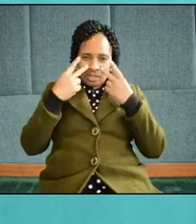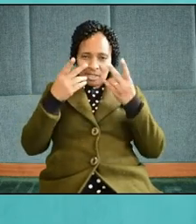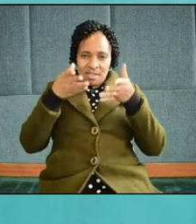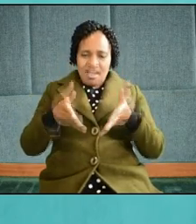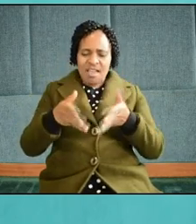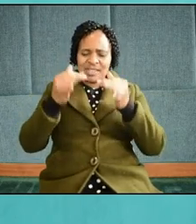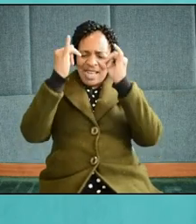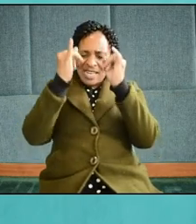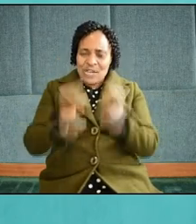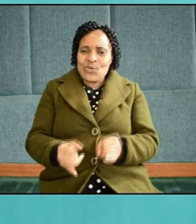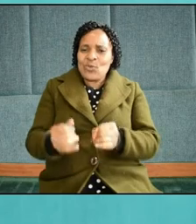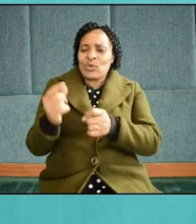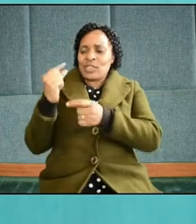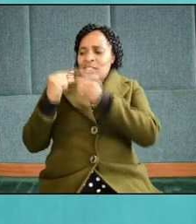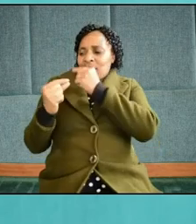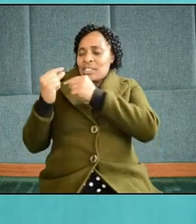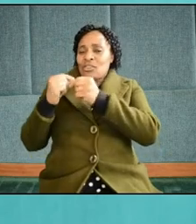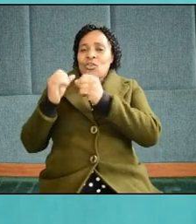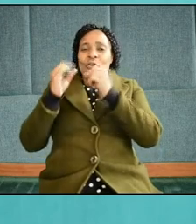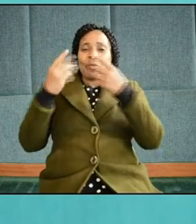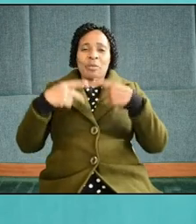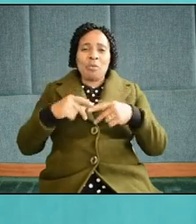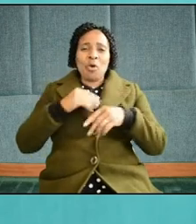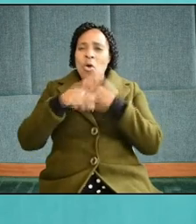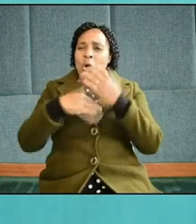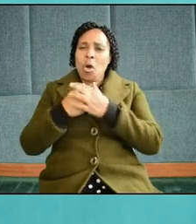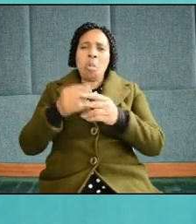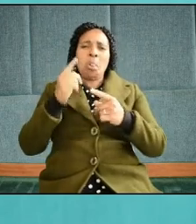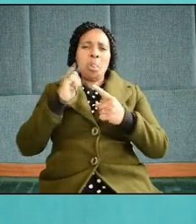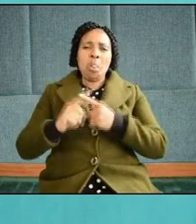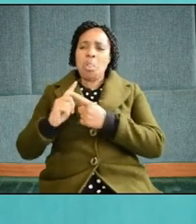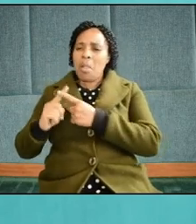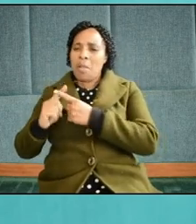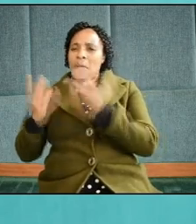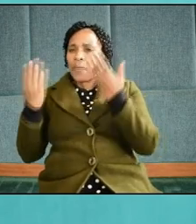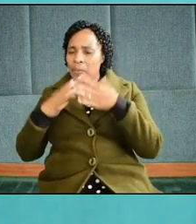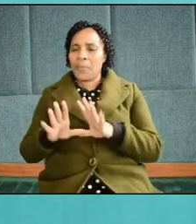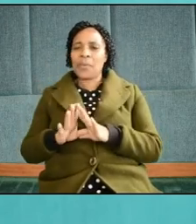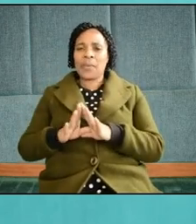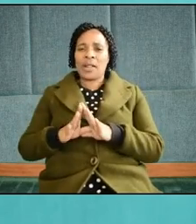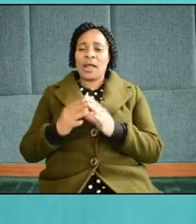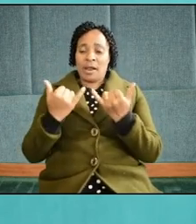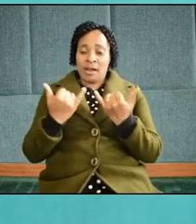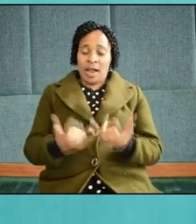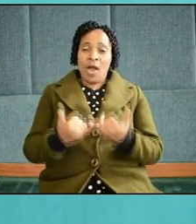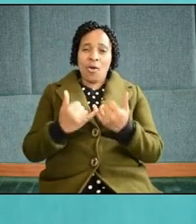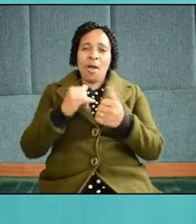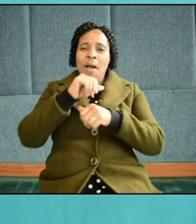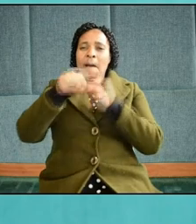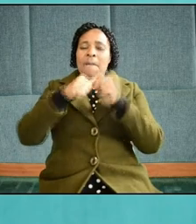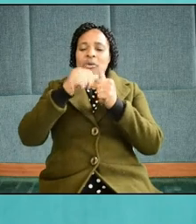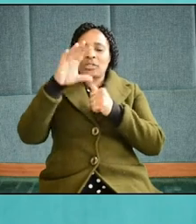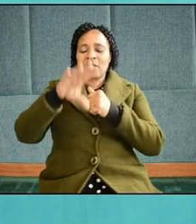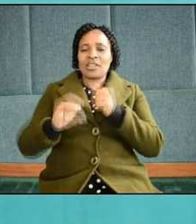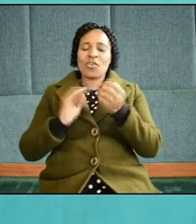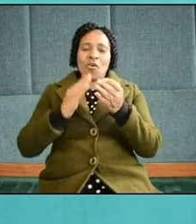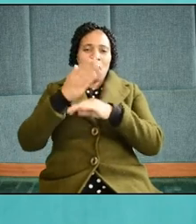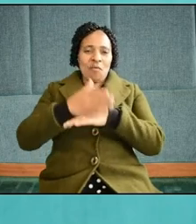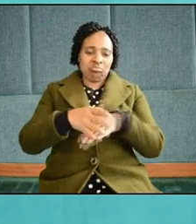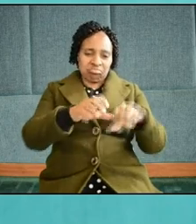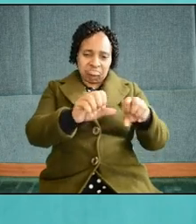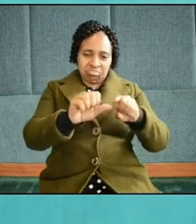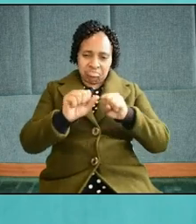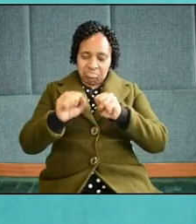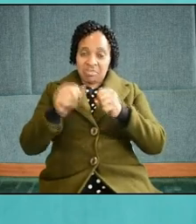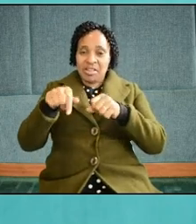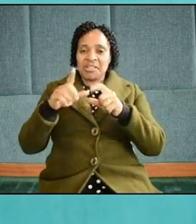new generation of people. All the others have died. So these people are just about to take over or to inherit